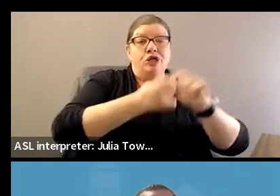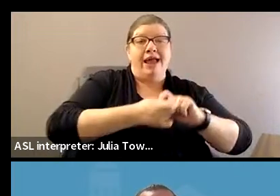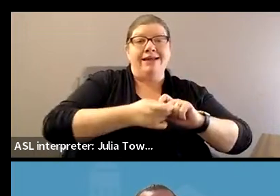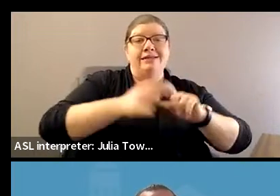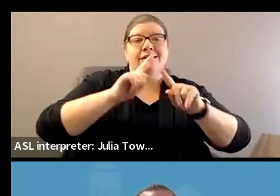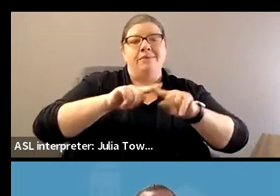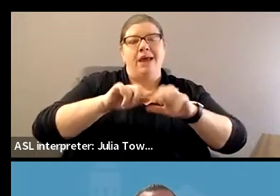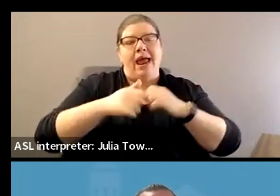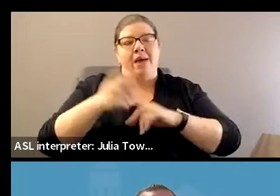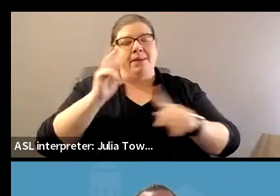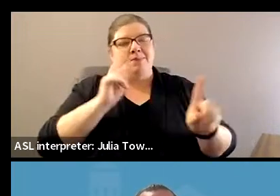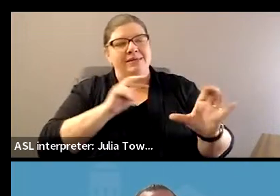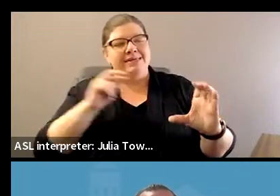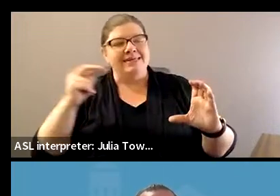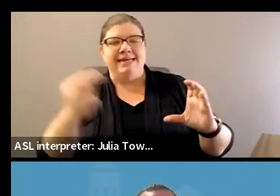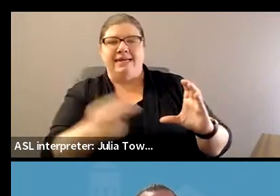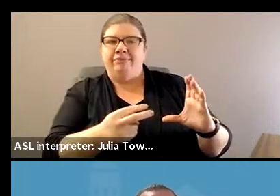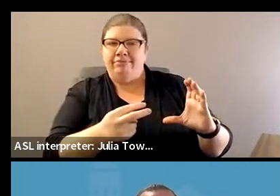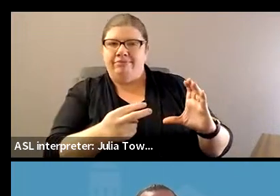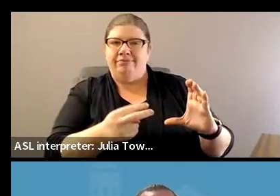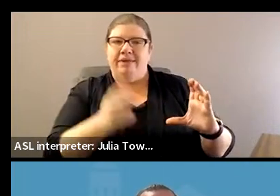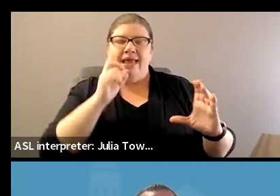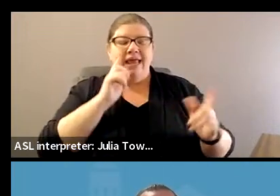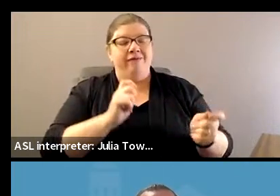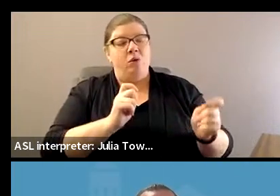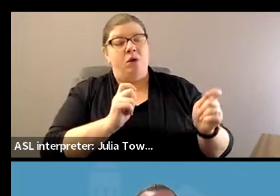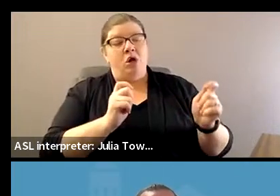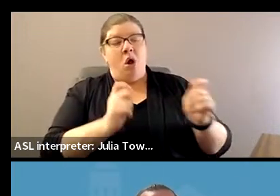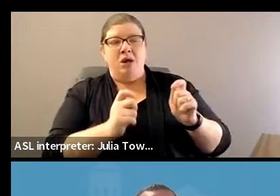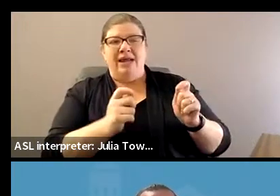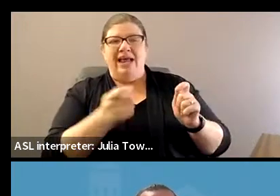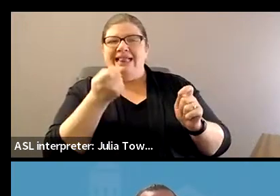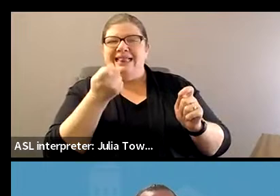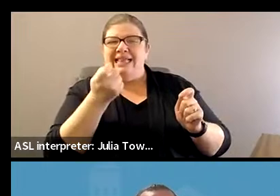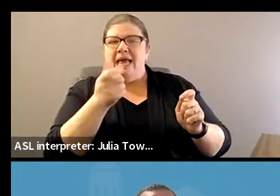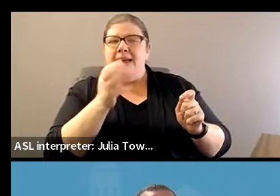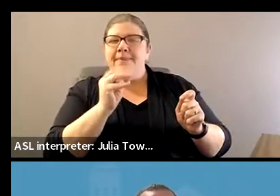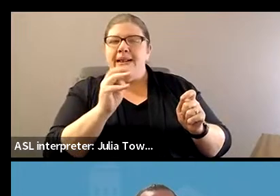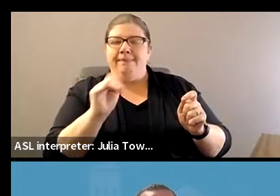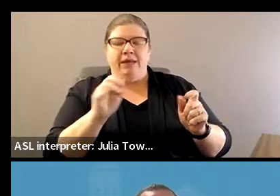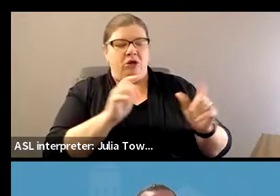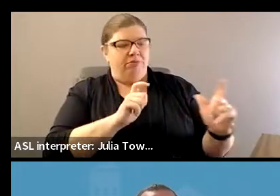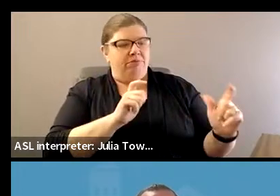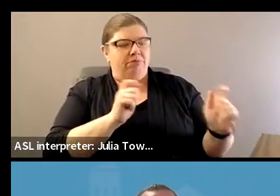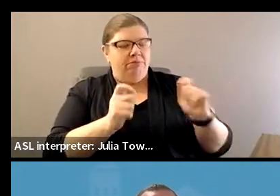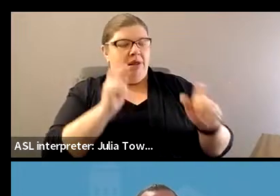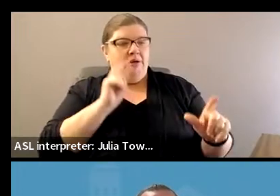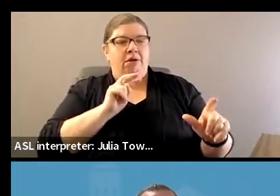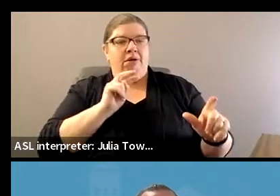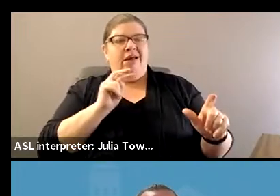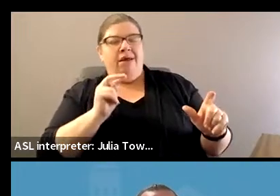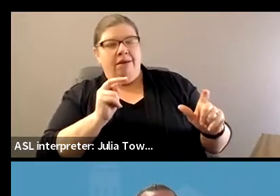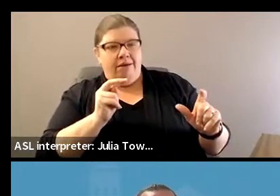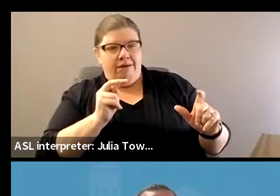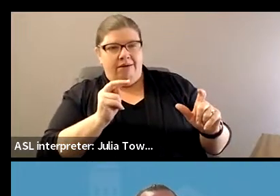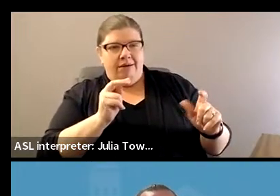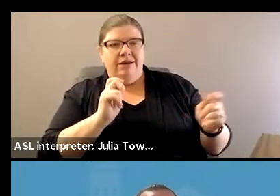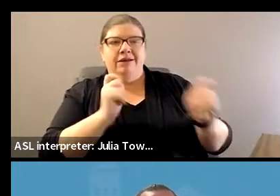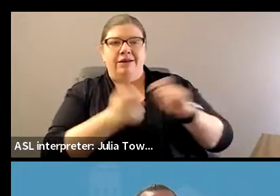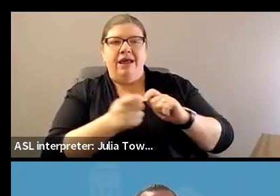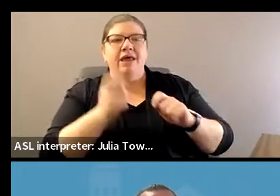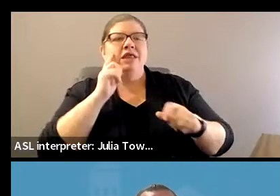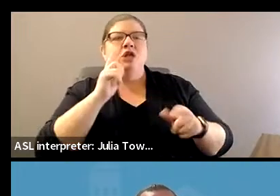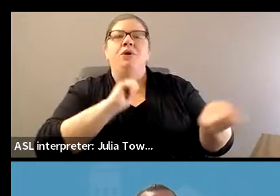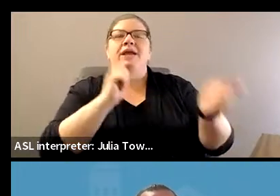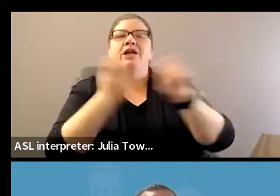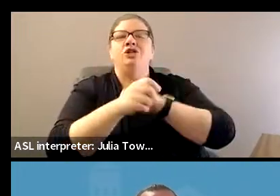people see it. And if you can alter even by a millimeter the way people look at reality, then you can change the